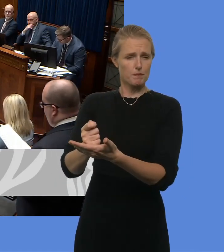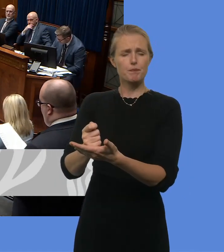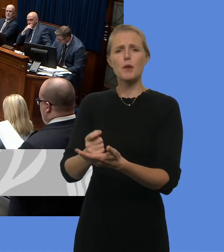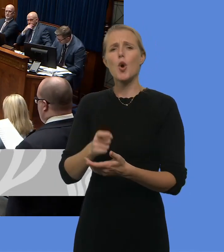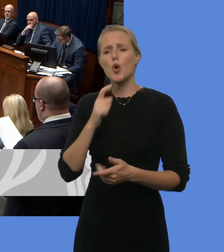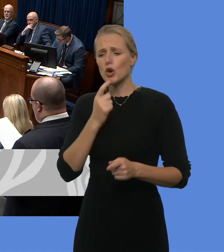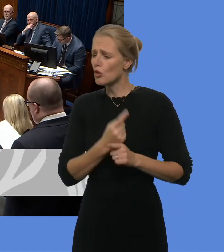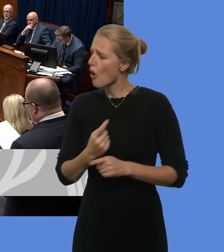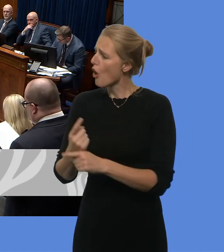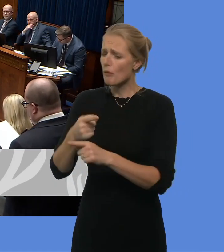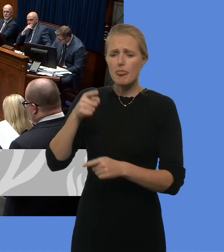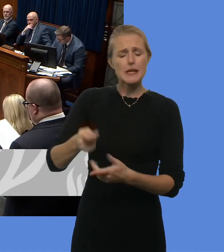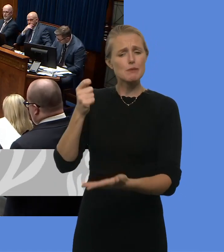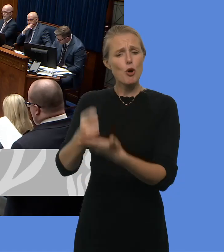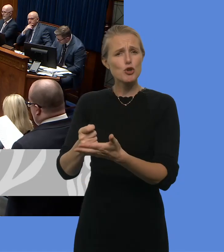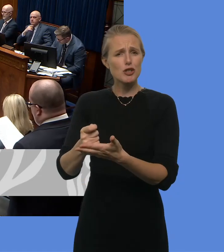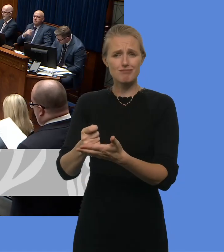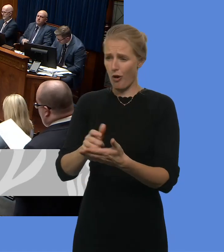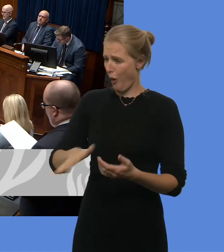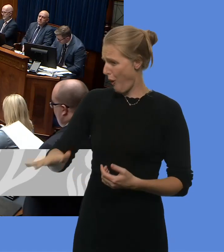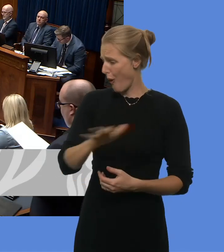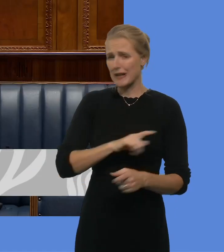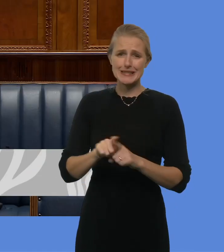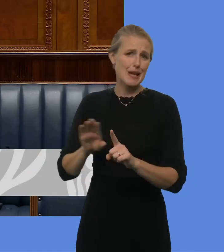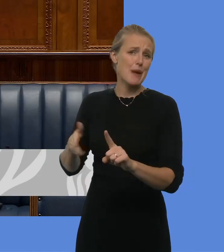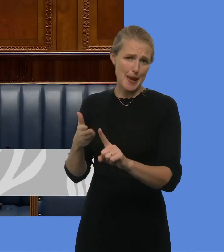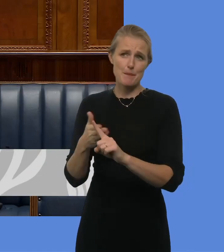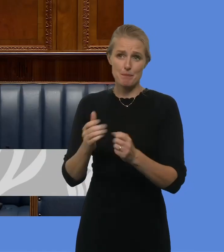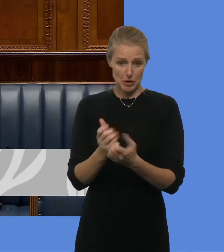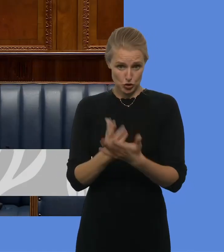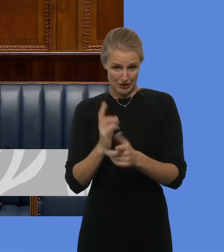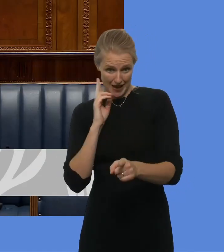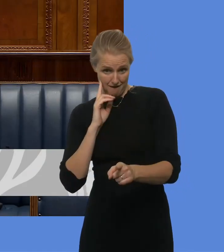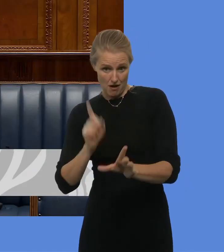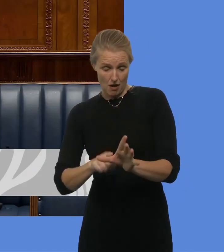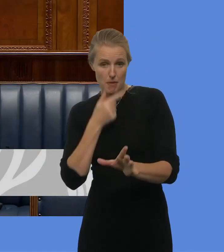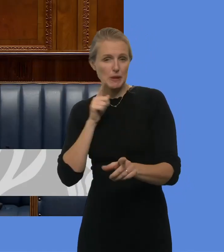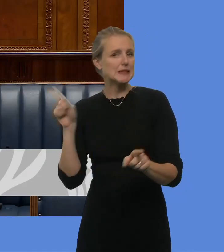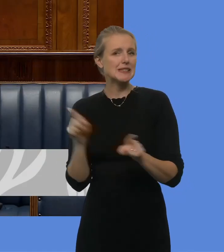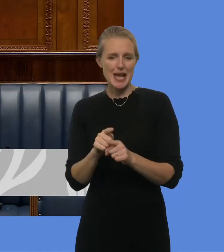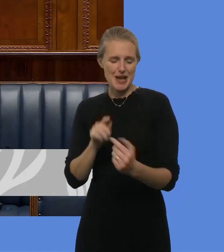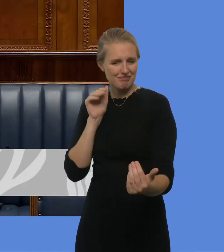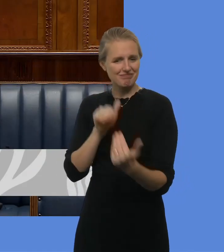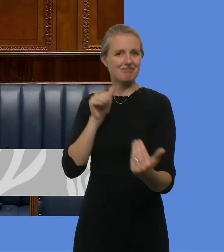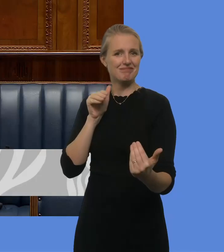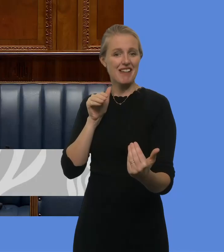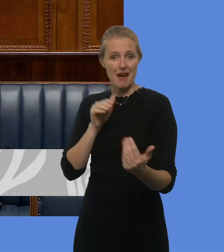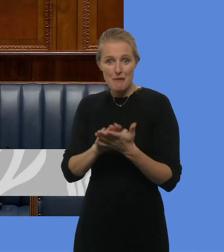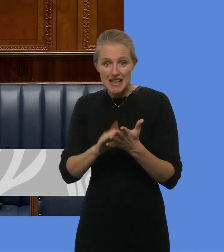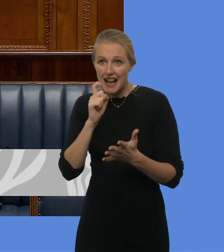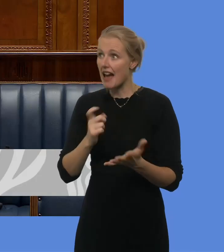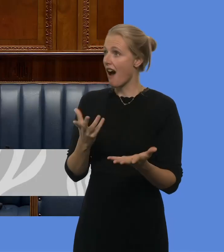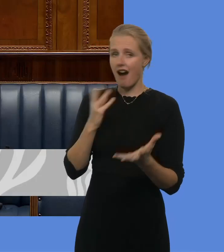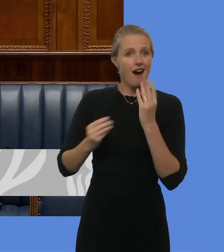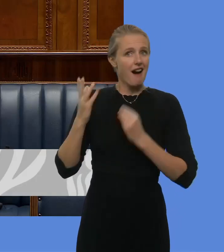will share a common aim that deaf children and young people are appropriately provided for within our education system in a way that allows them to flourish and